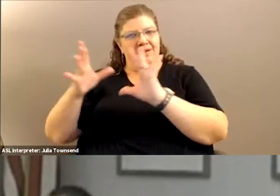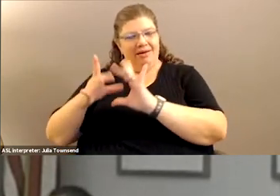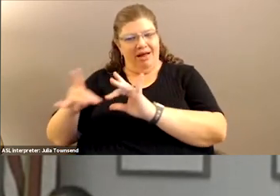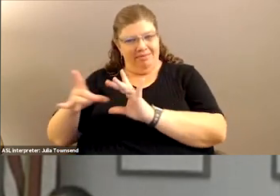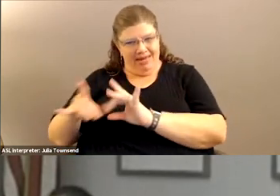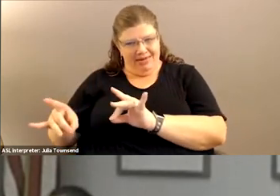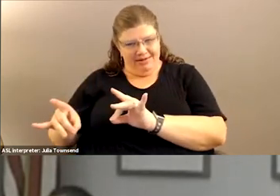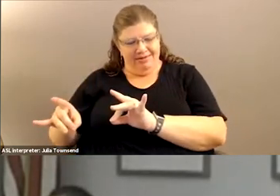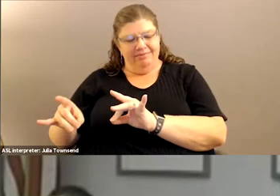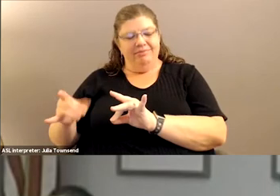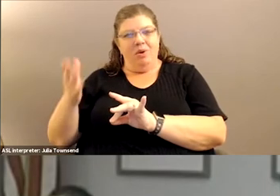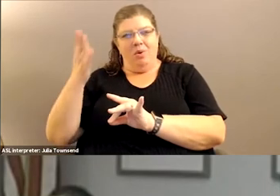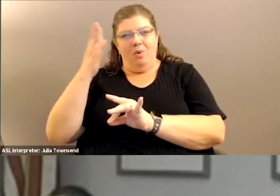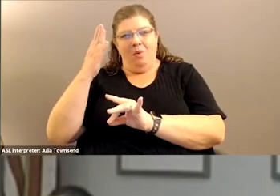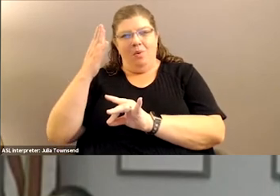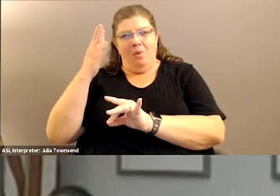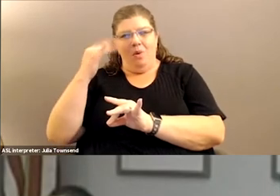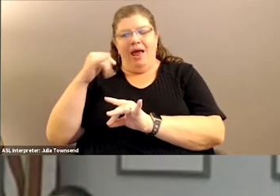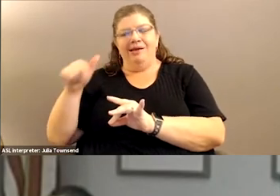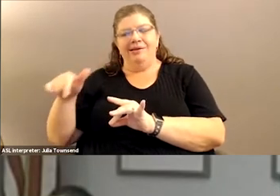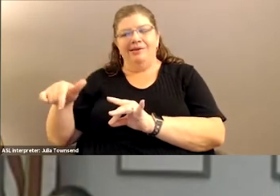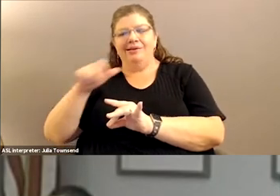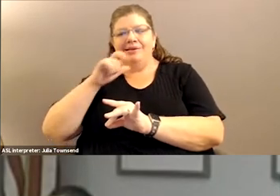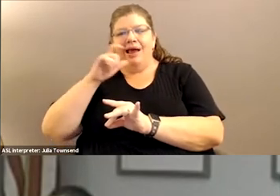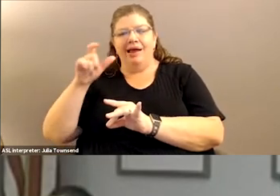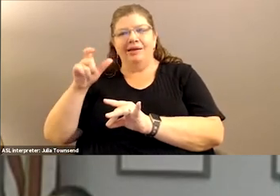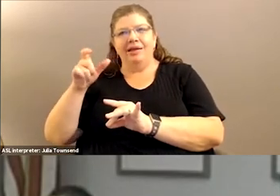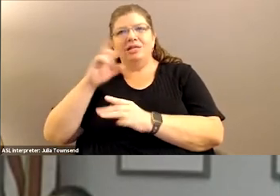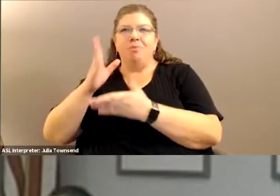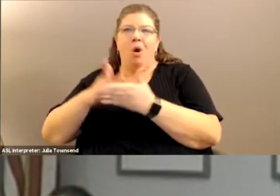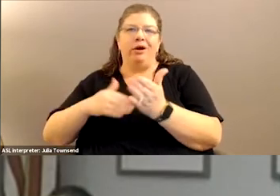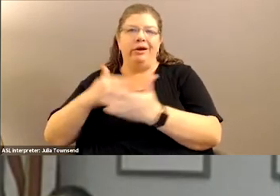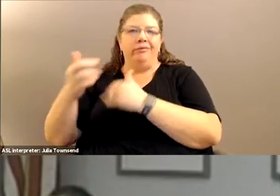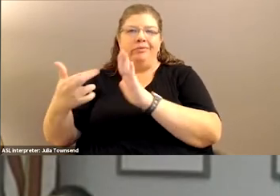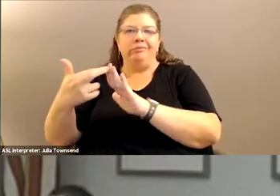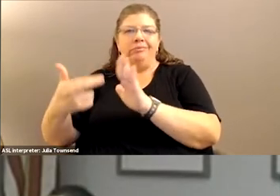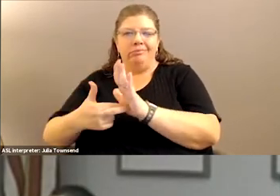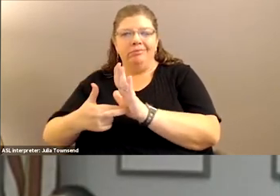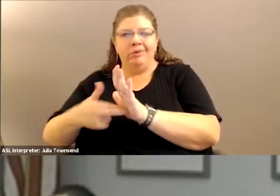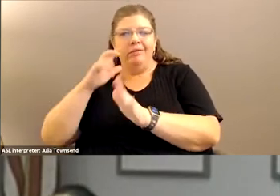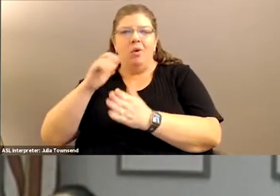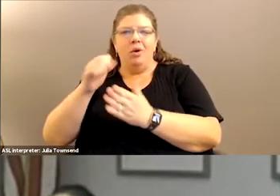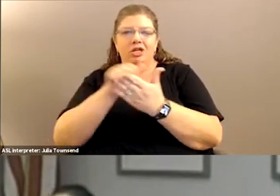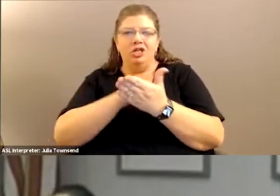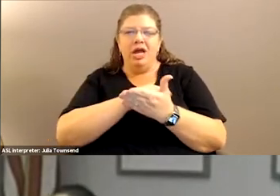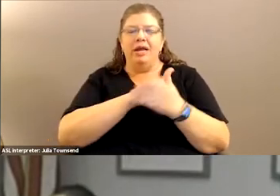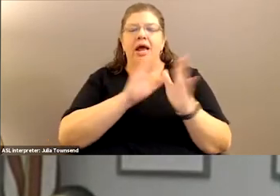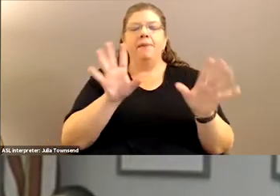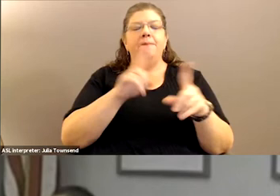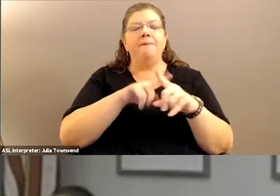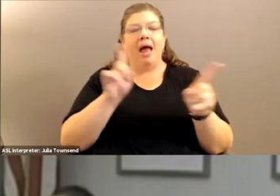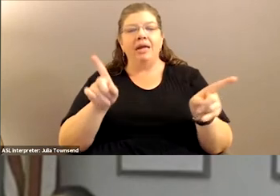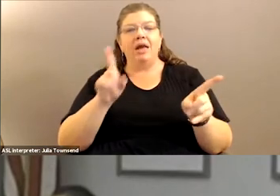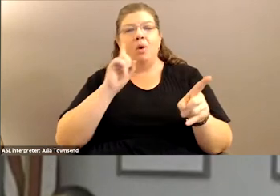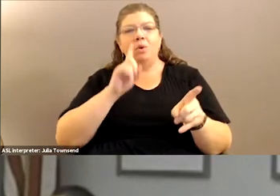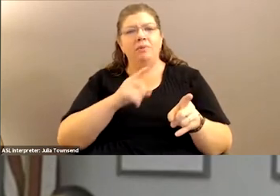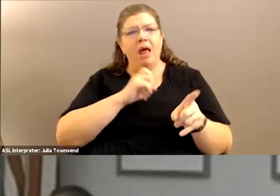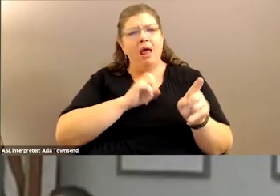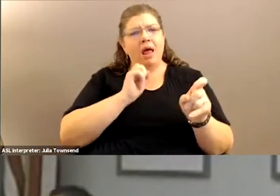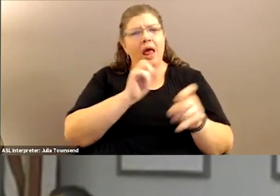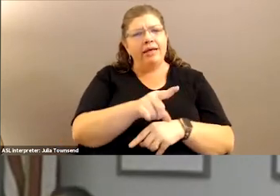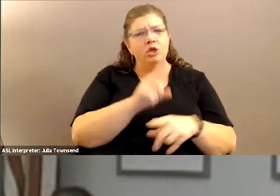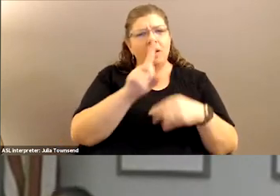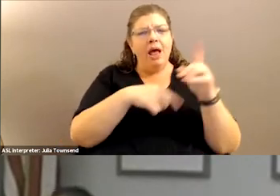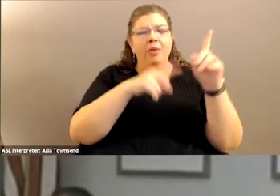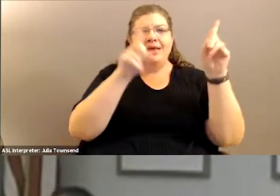public comment because it's not necessarily it's it's part of the protocol in terms of what's been agendized but i do wanted to flag about the testing and